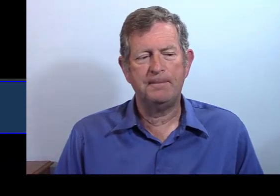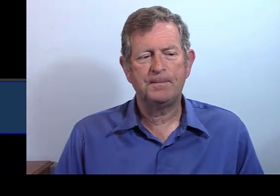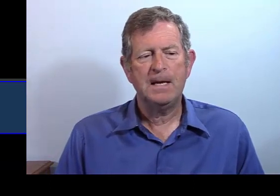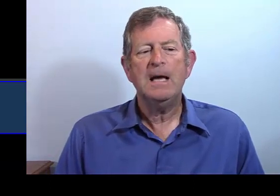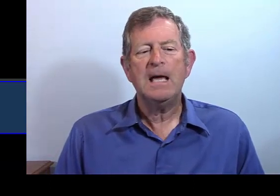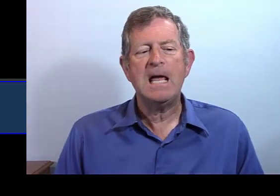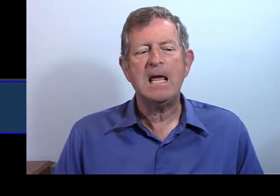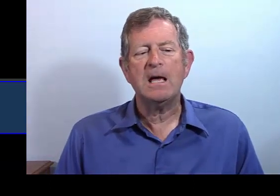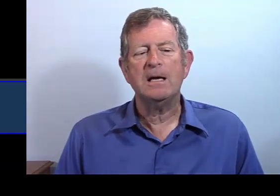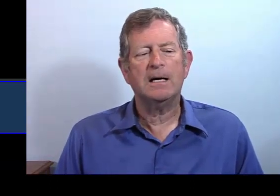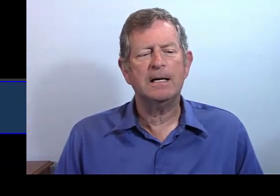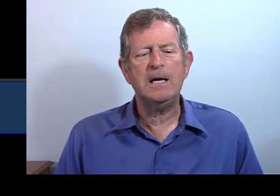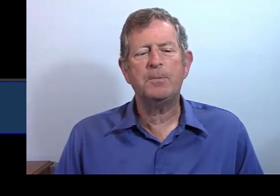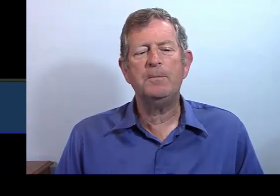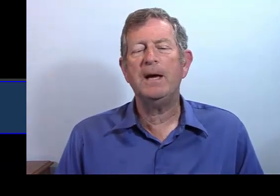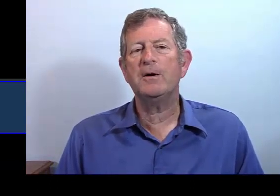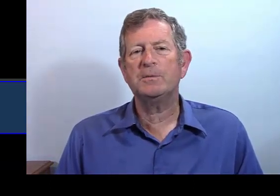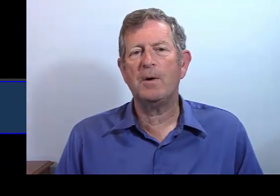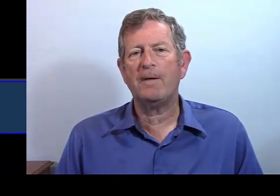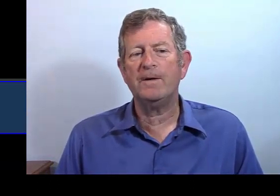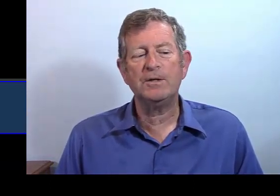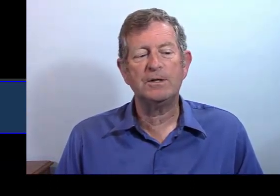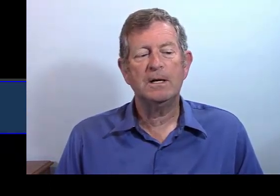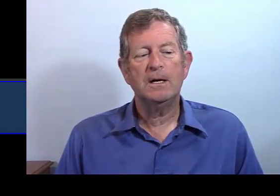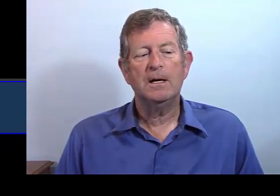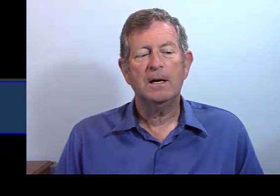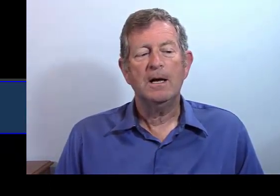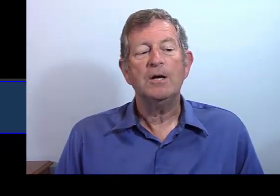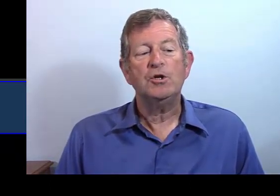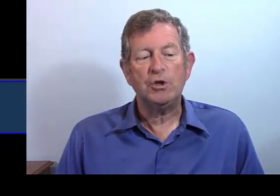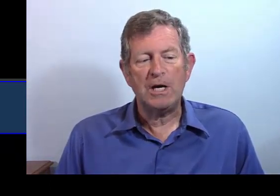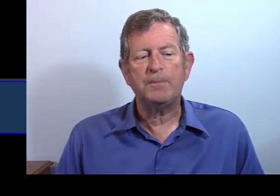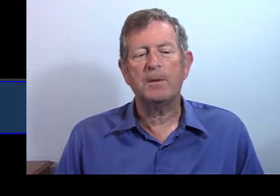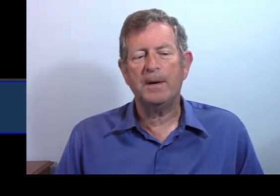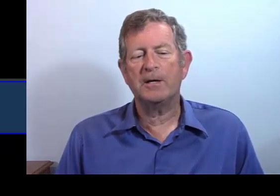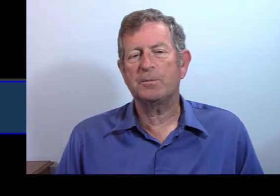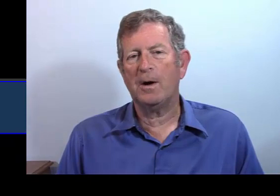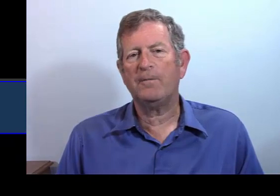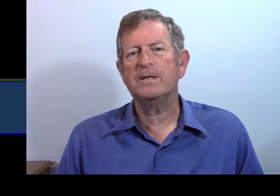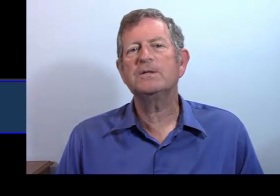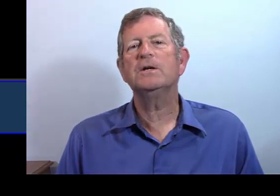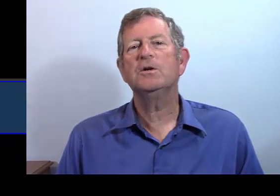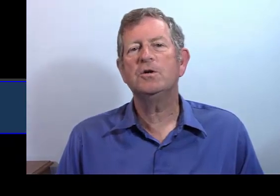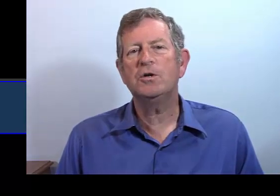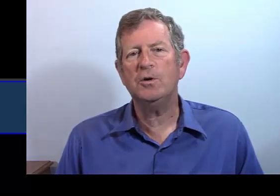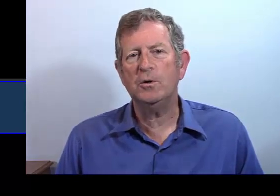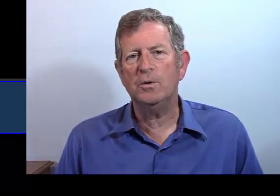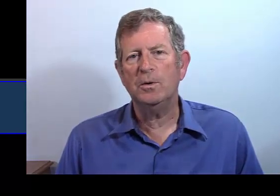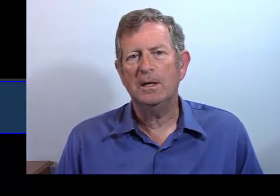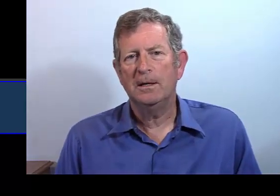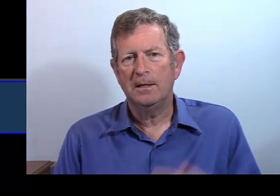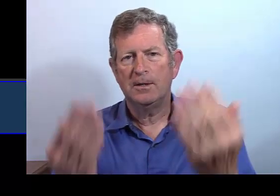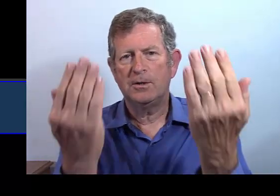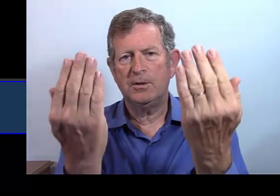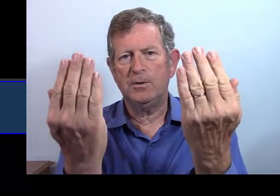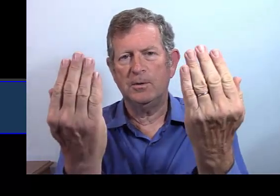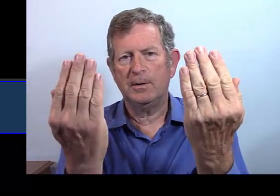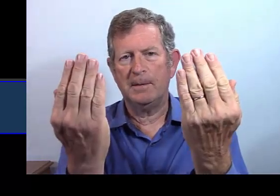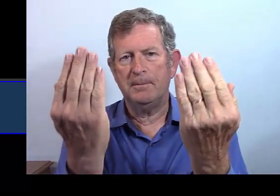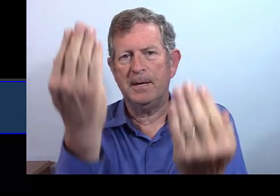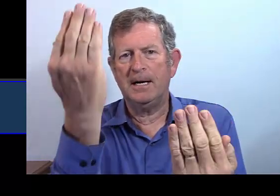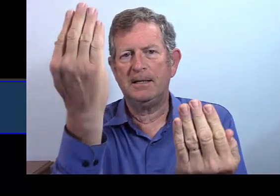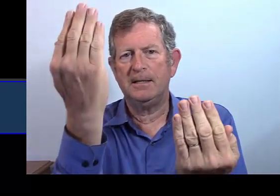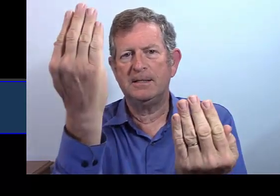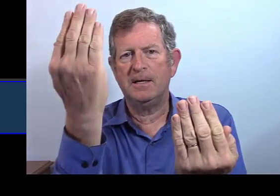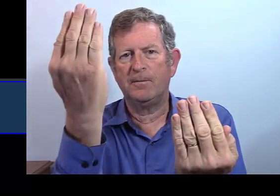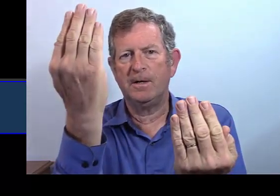and the man. He prepares breakfast. She prepares breakfast too.